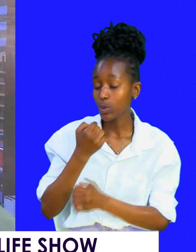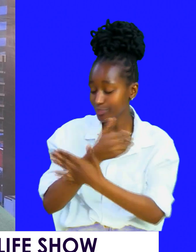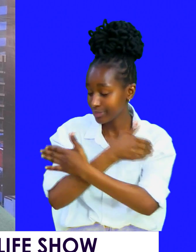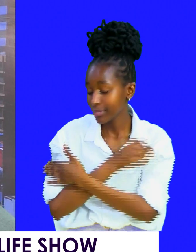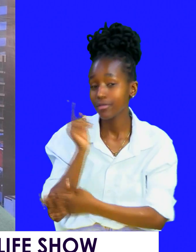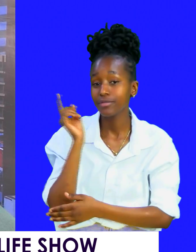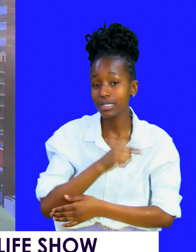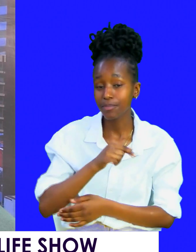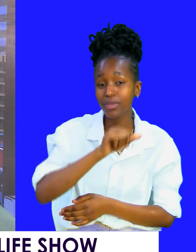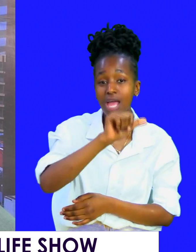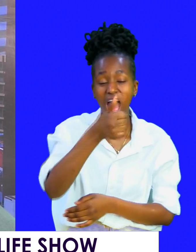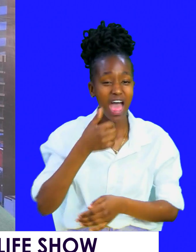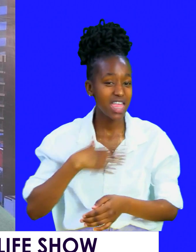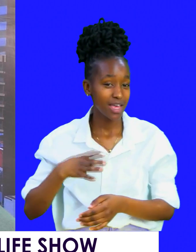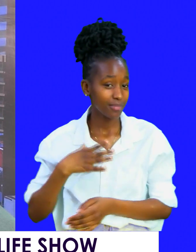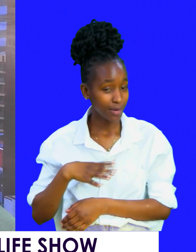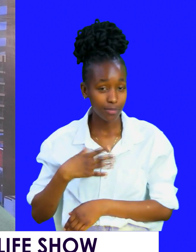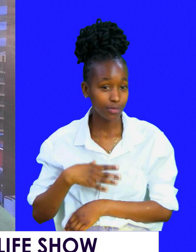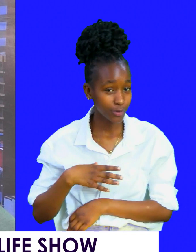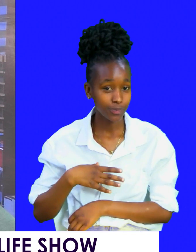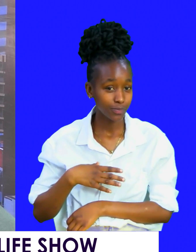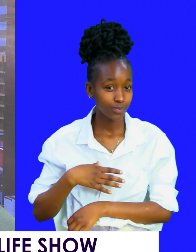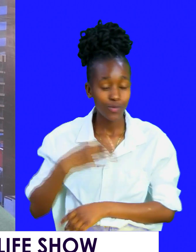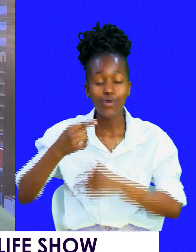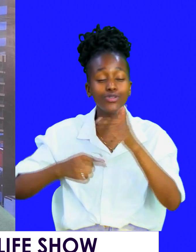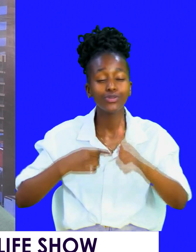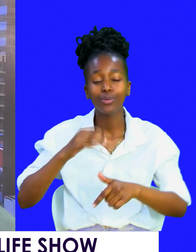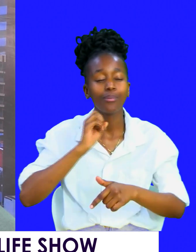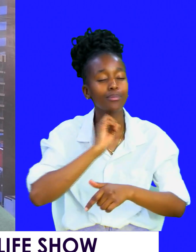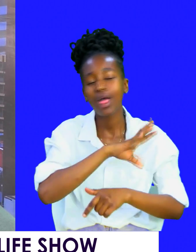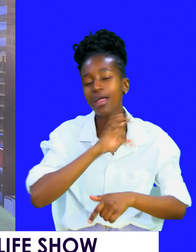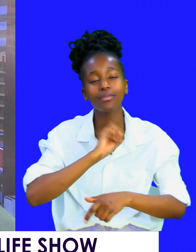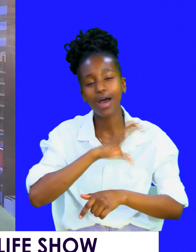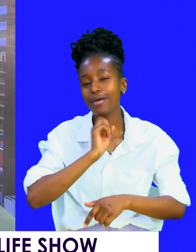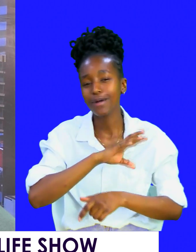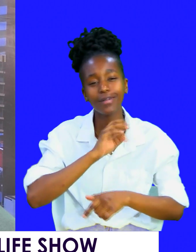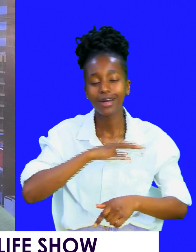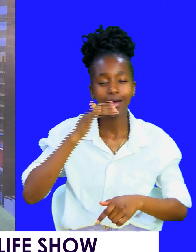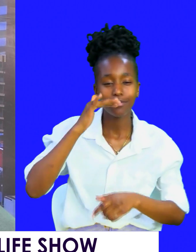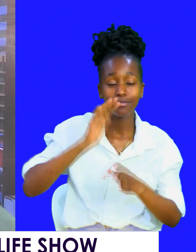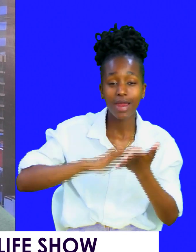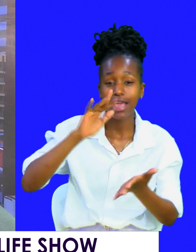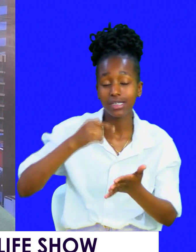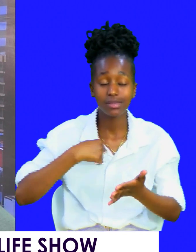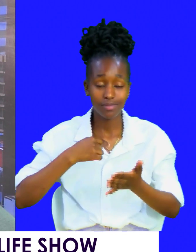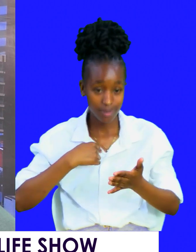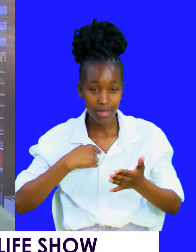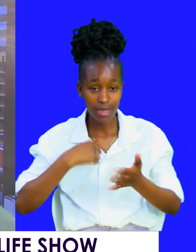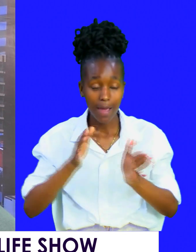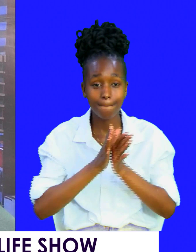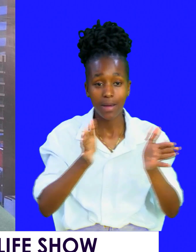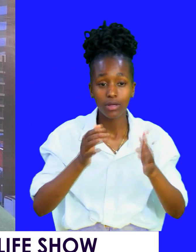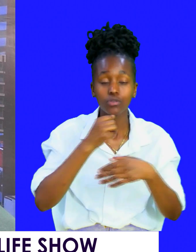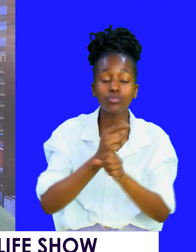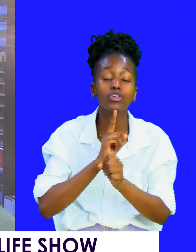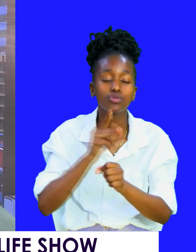Those of you who can't keep me quiet in public just to remind me how this show is profitable to